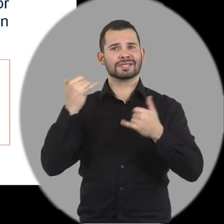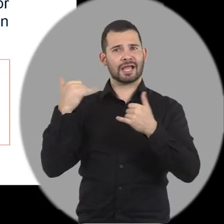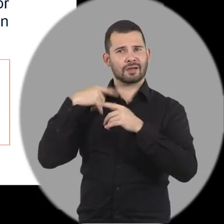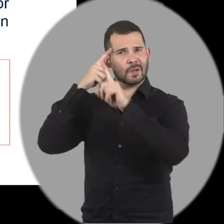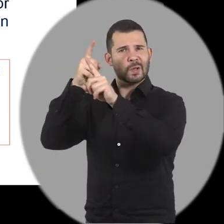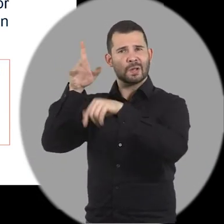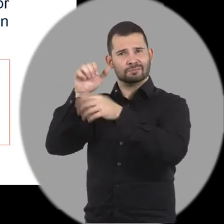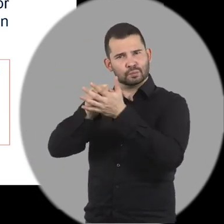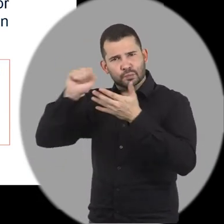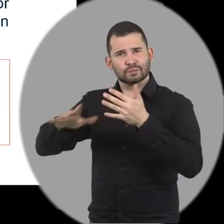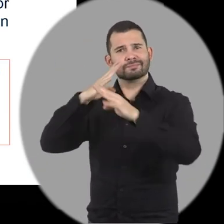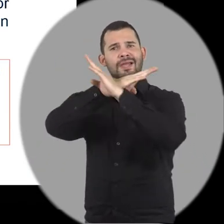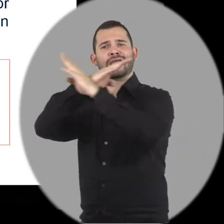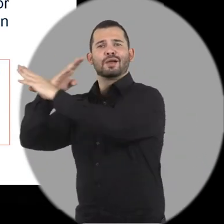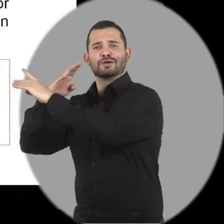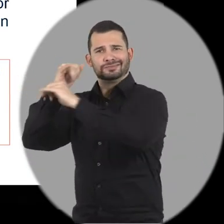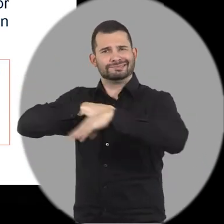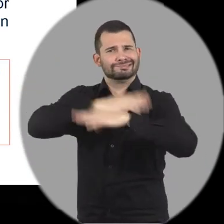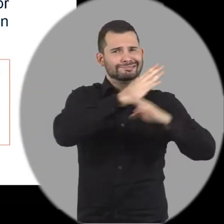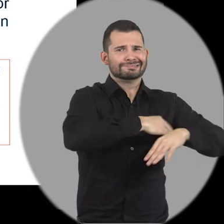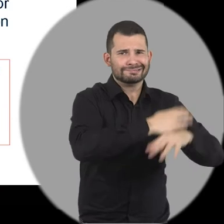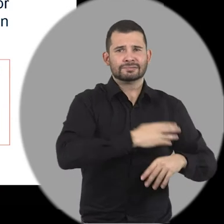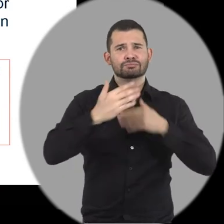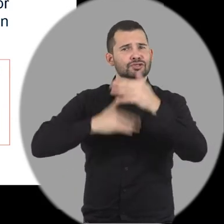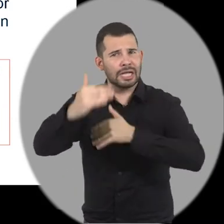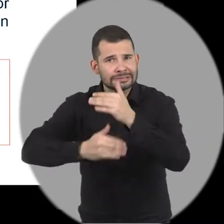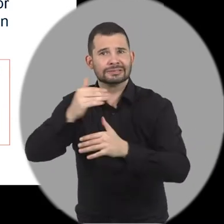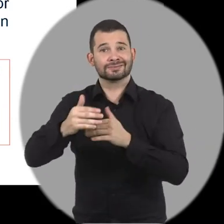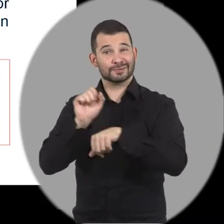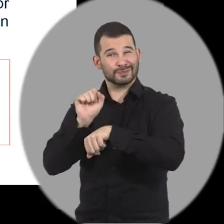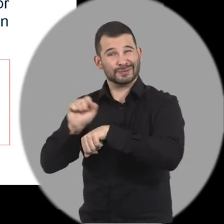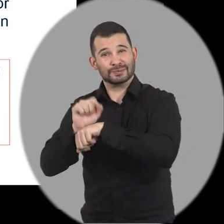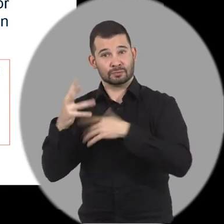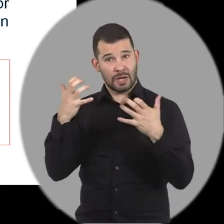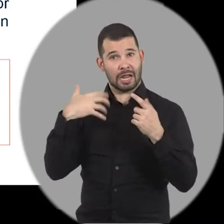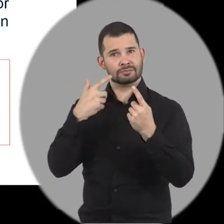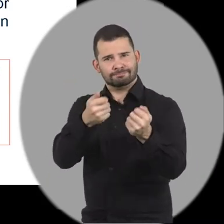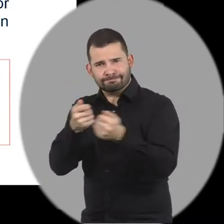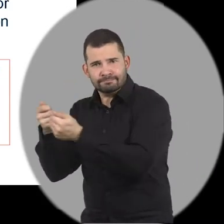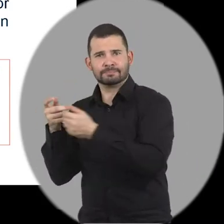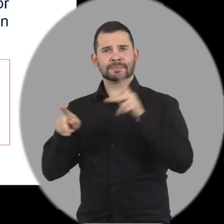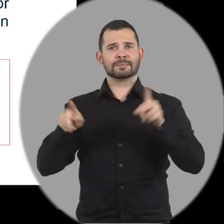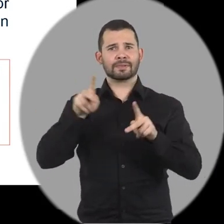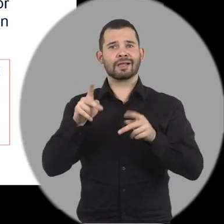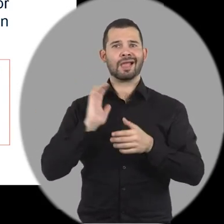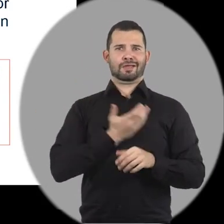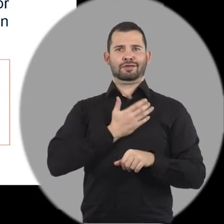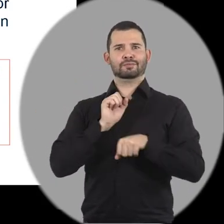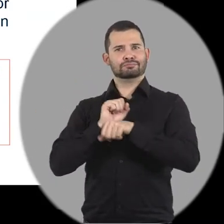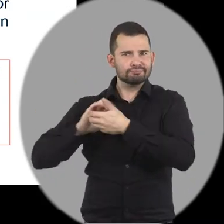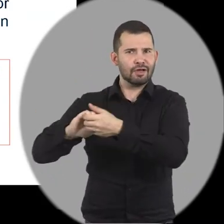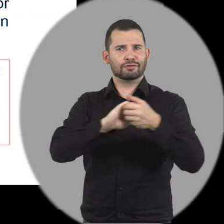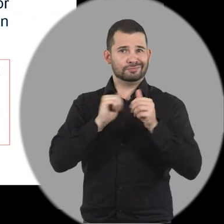remove barriers and implement changes to our processes and work methods to attract candidates from this group. Our partnership with the Canadian Centre